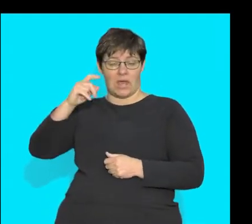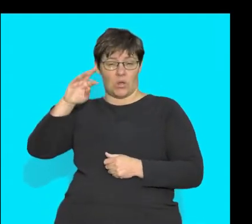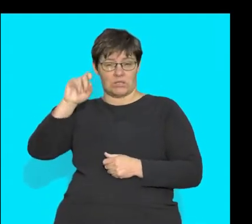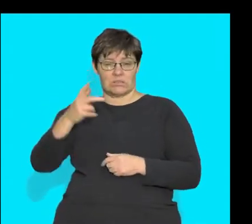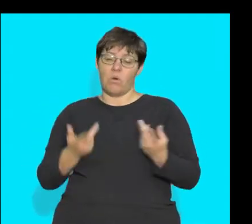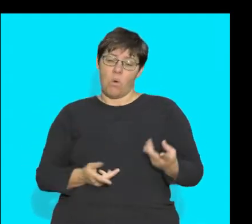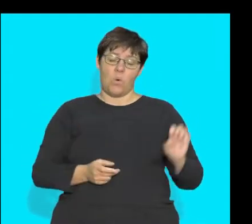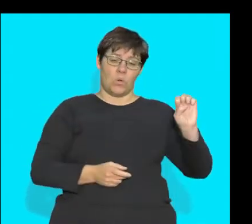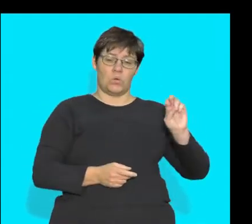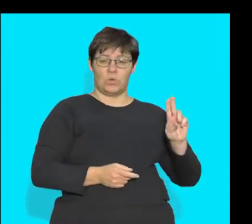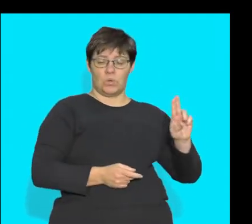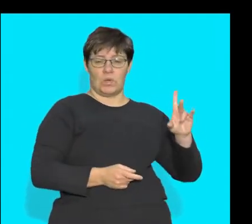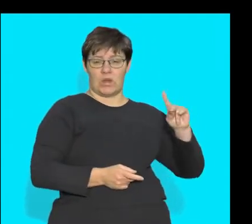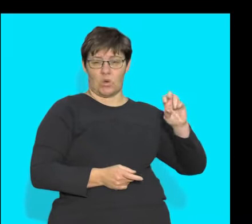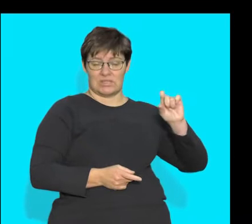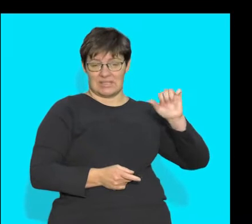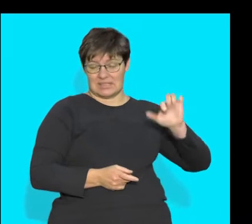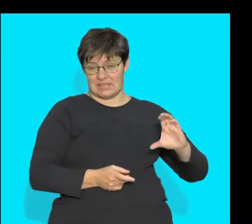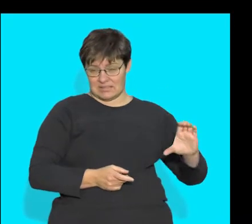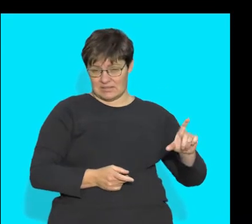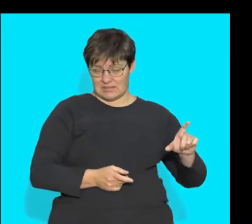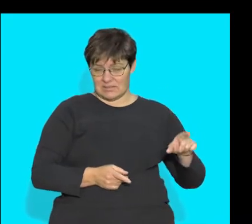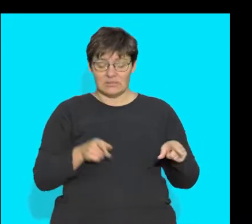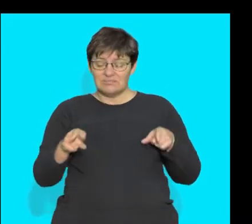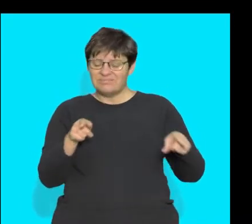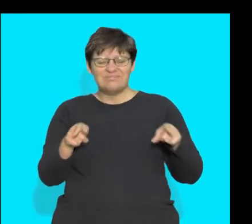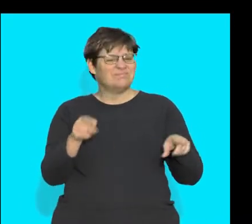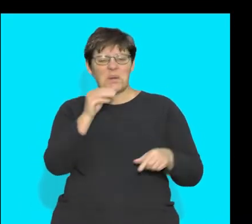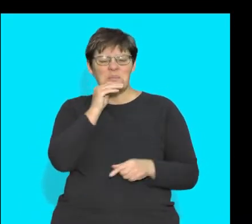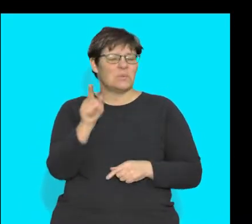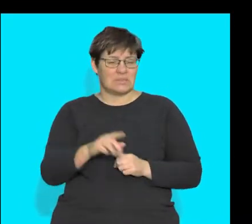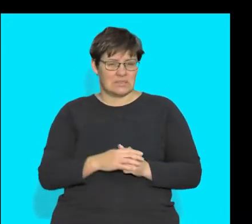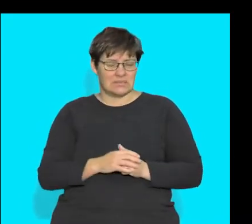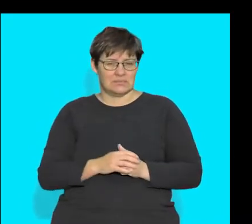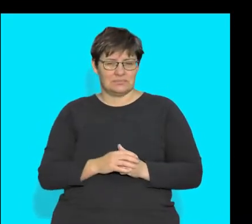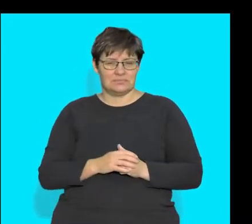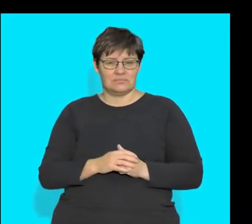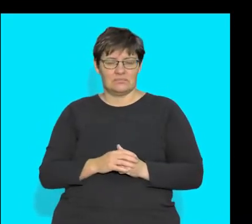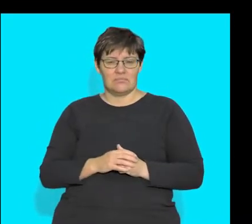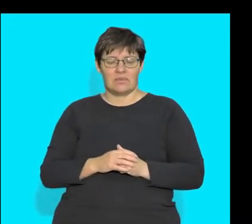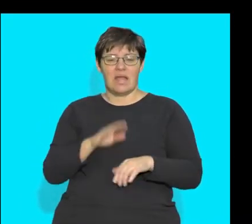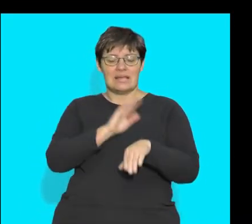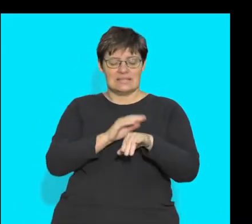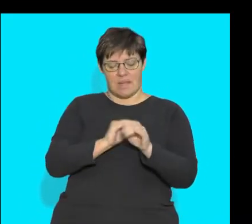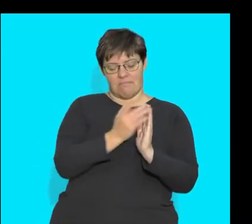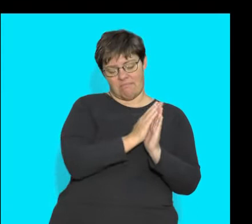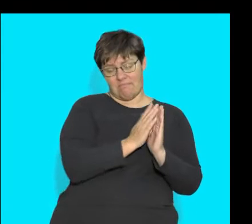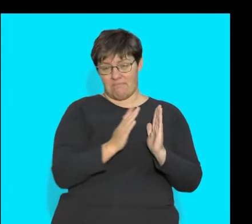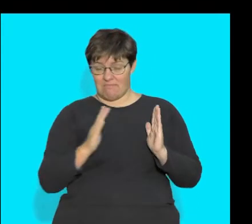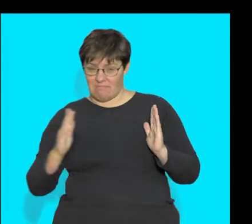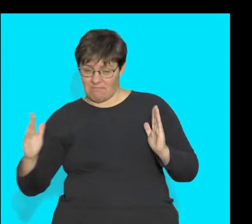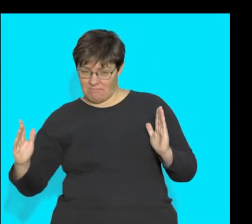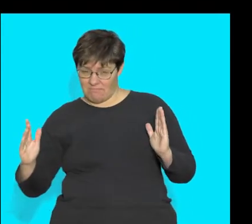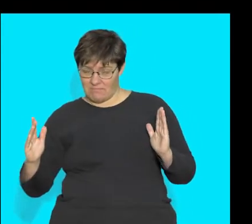or a eukaryotic cell. And what do I mean by that is quite simply, if we look at a timeline, right,